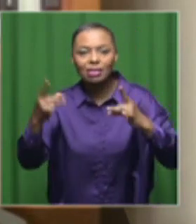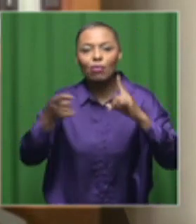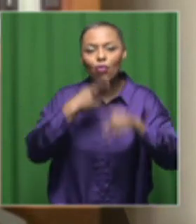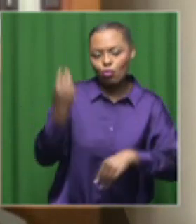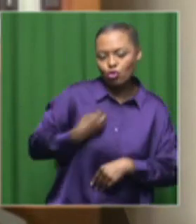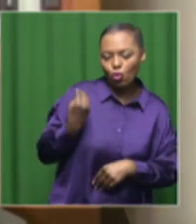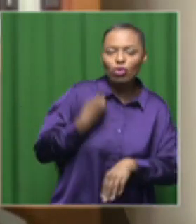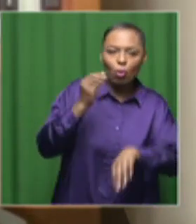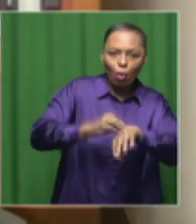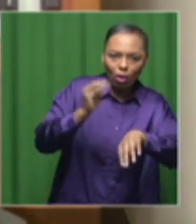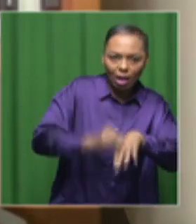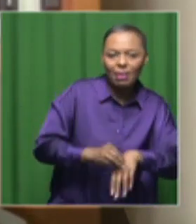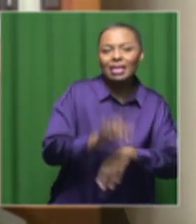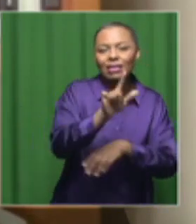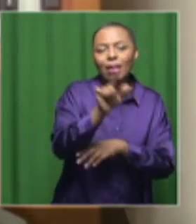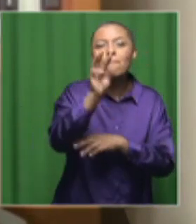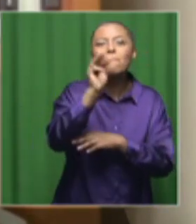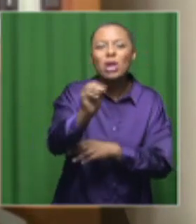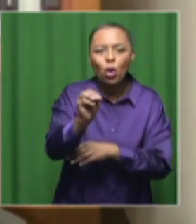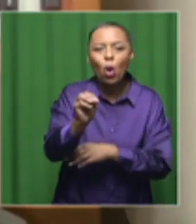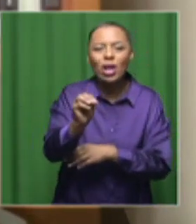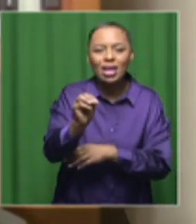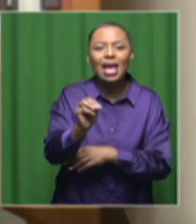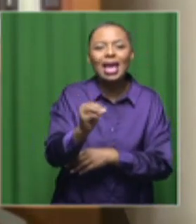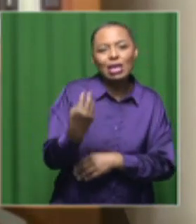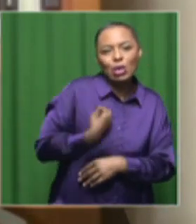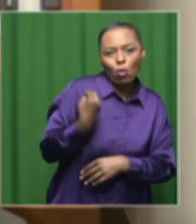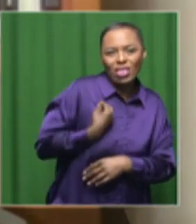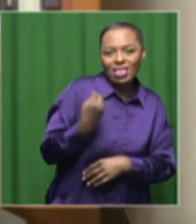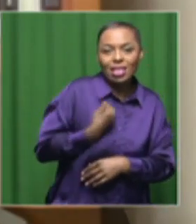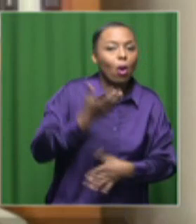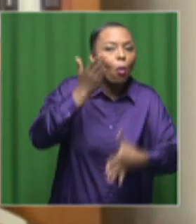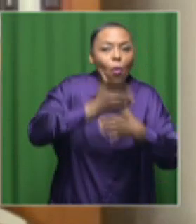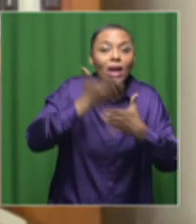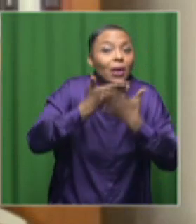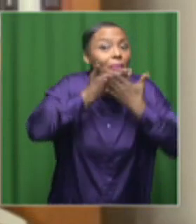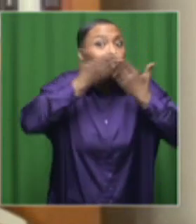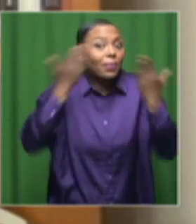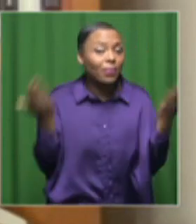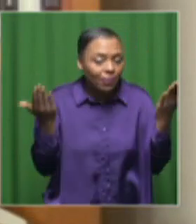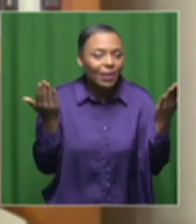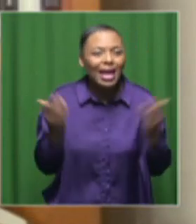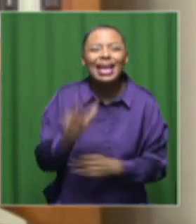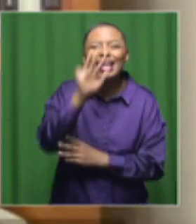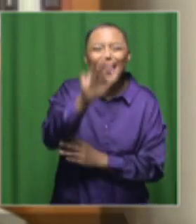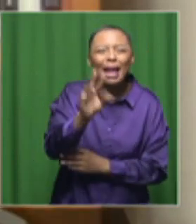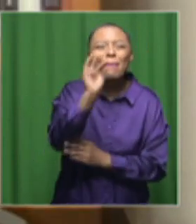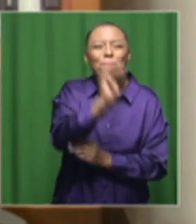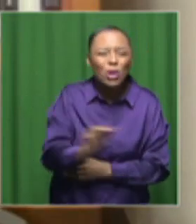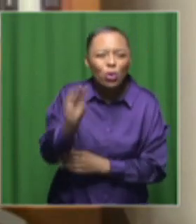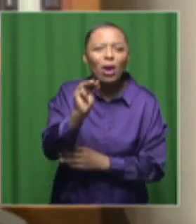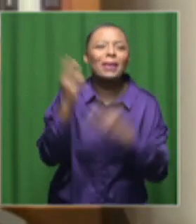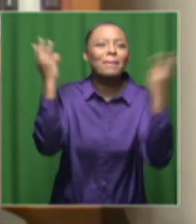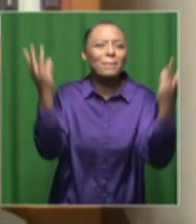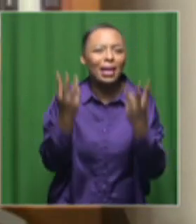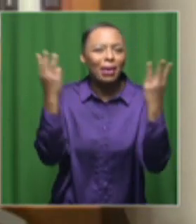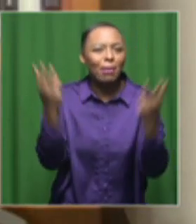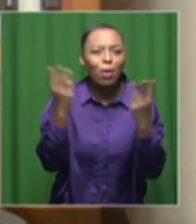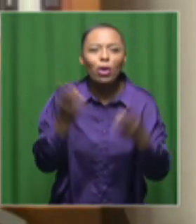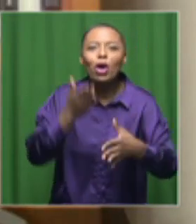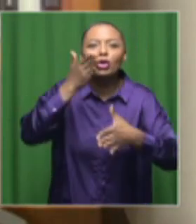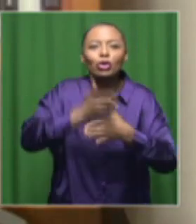problem. There's 7 million young people, 15 to 34, that are unemployed. There's 9 million people who are not in